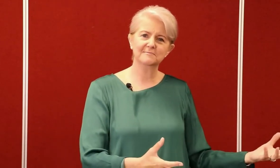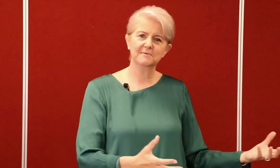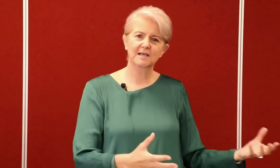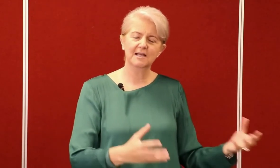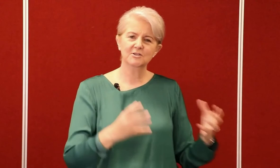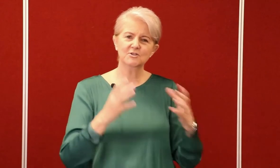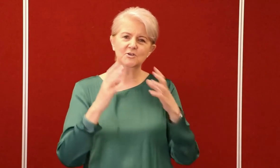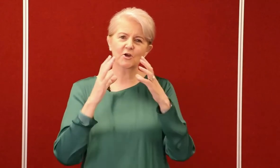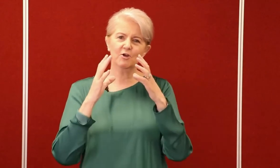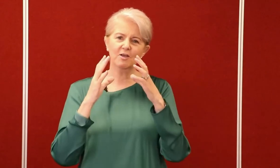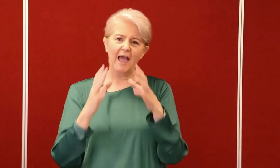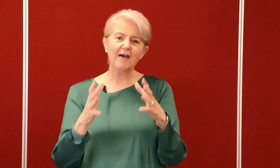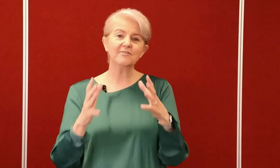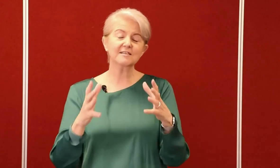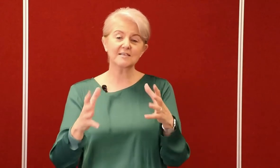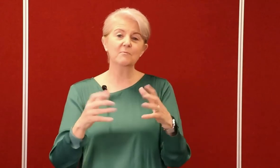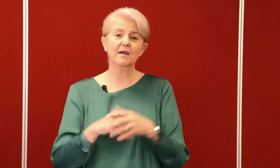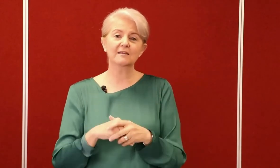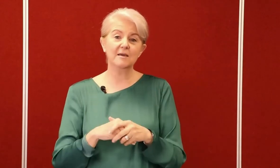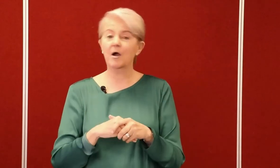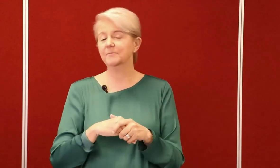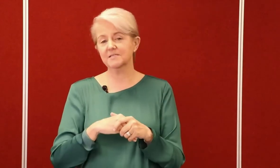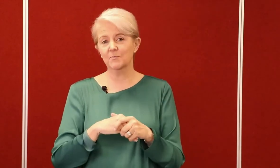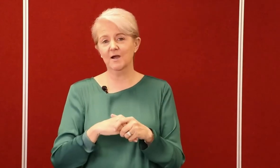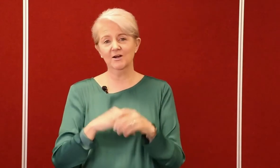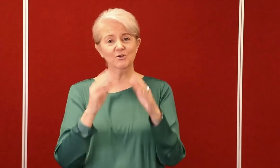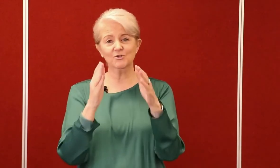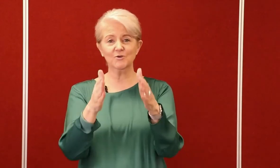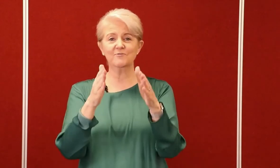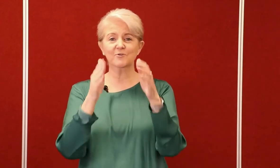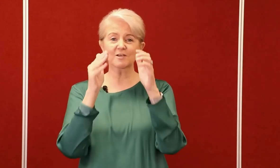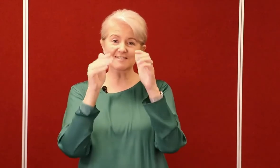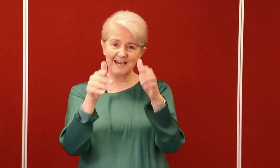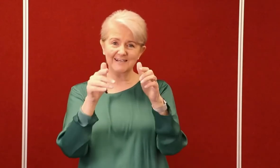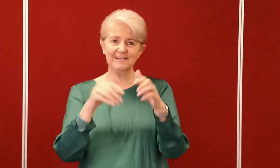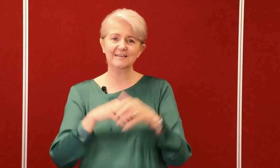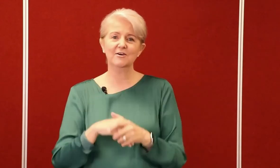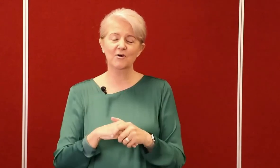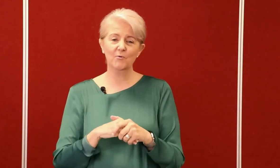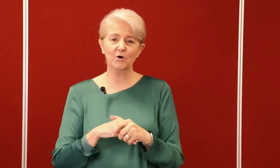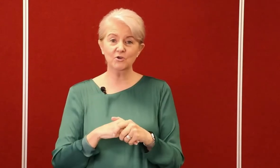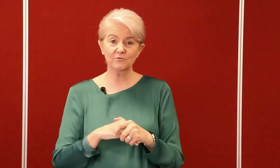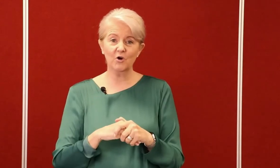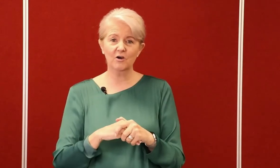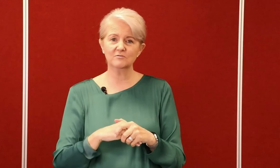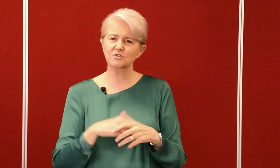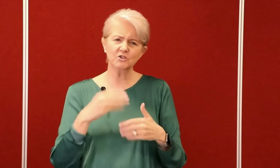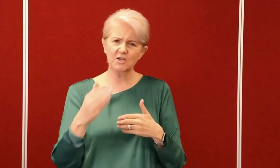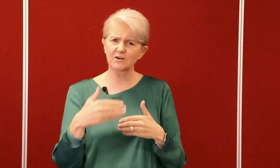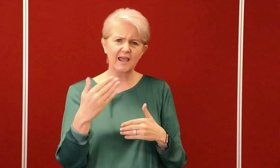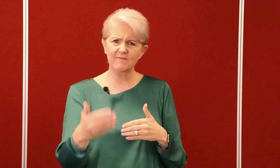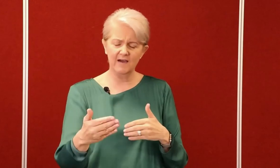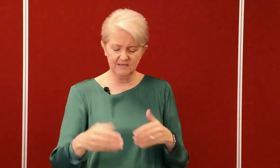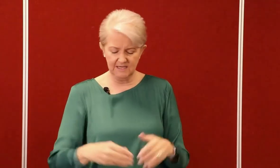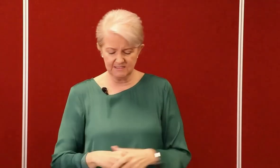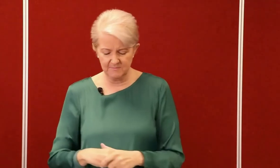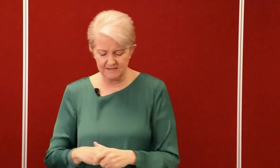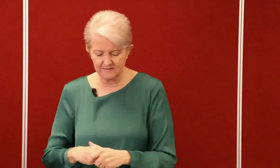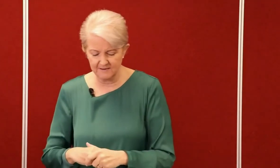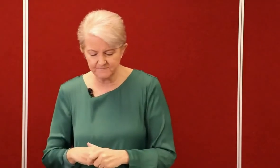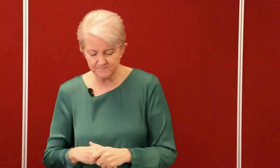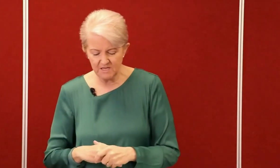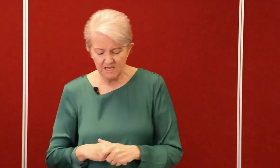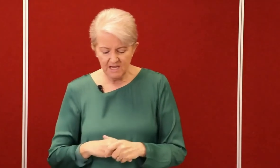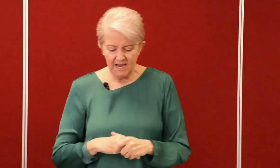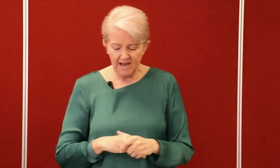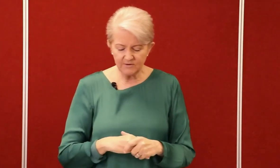realise. So out there somewhere, there might be someone who's looking for exactly what you've got. So don't ever underestimate